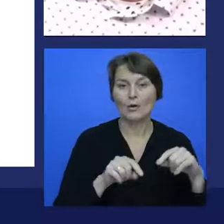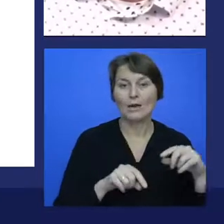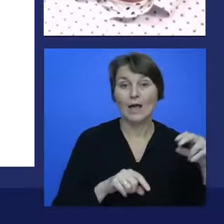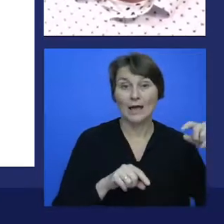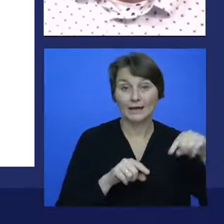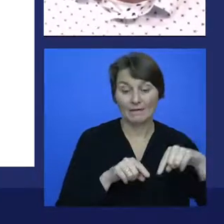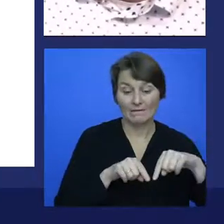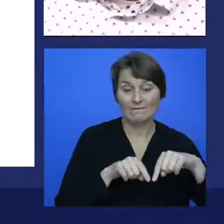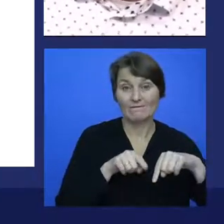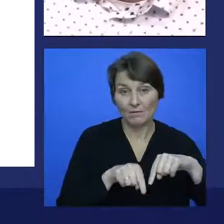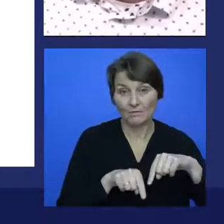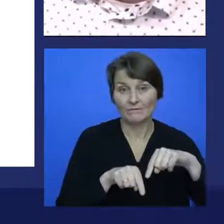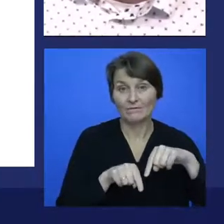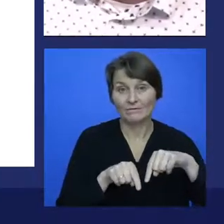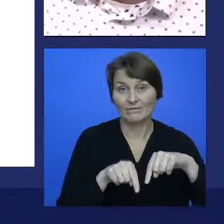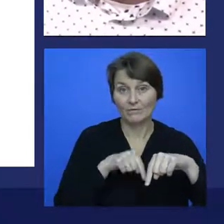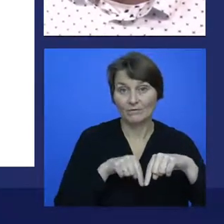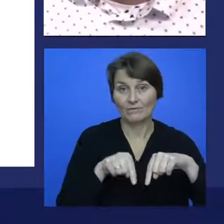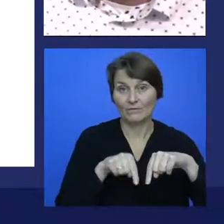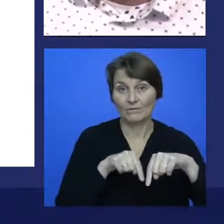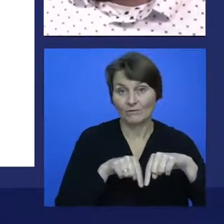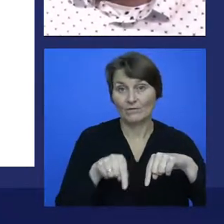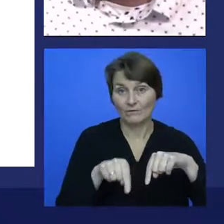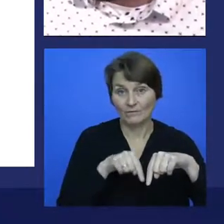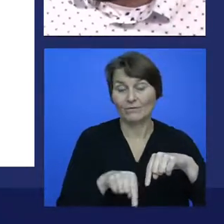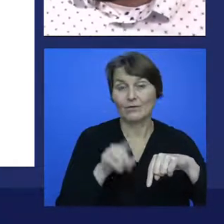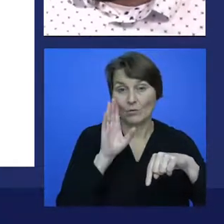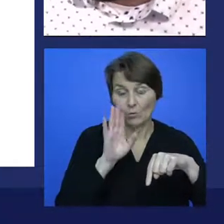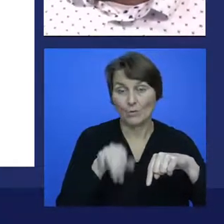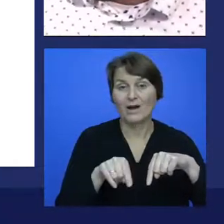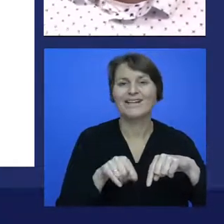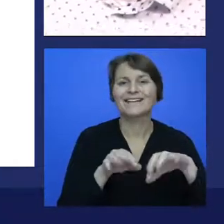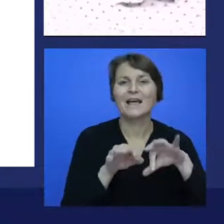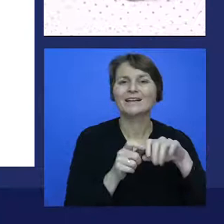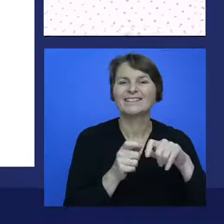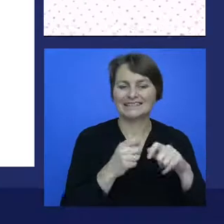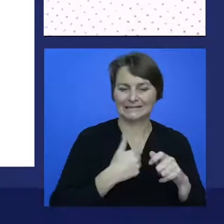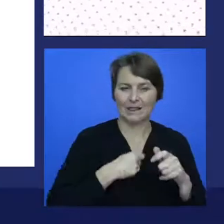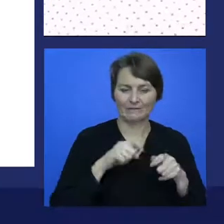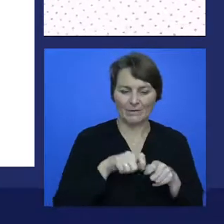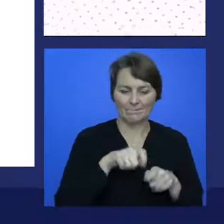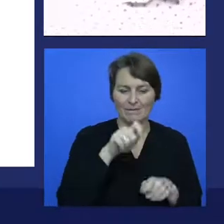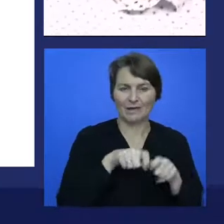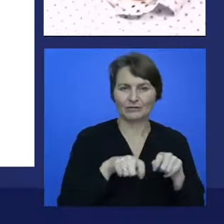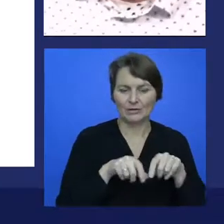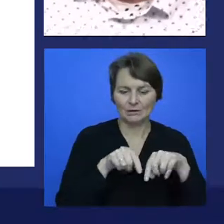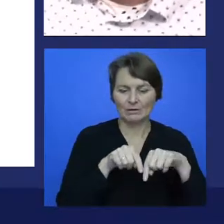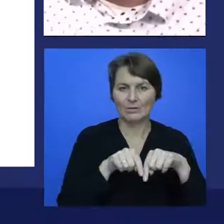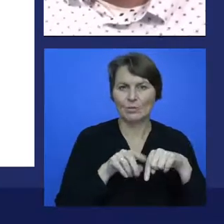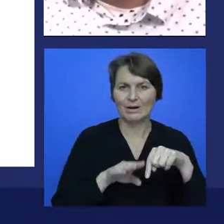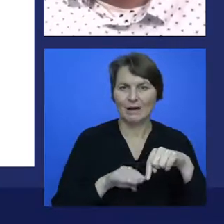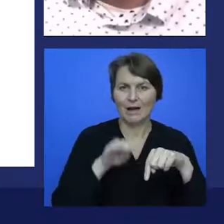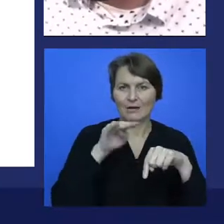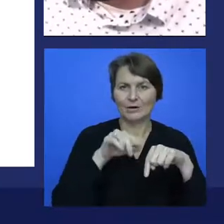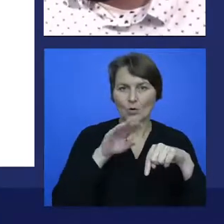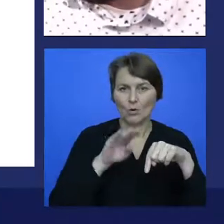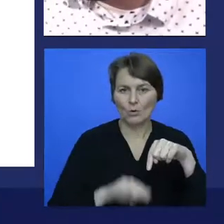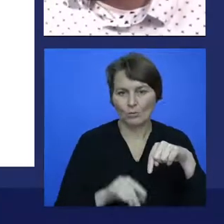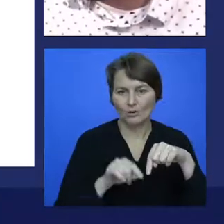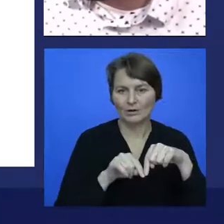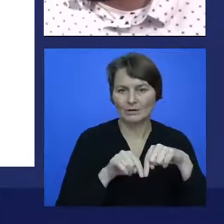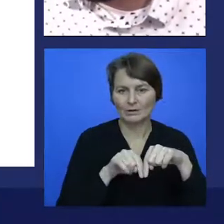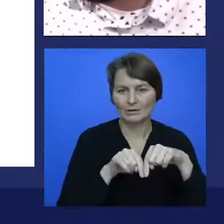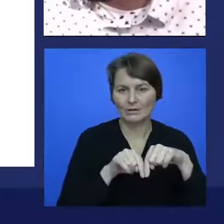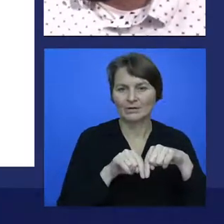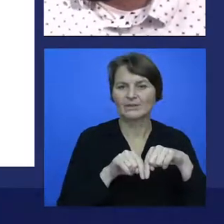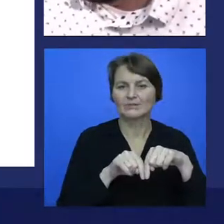forward and a little bit backwards. And then what you would do is you would measure like which place is higher, right? So we're taking a little bit of the